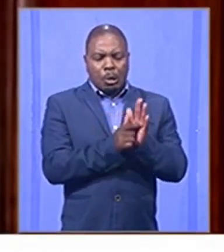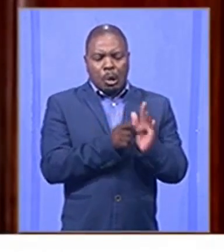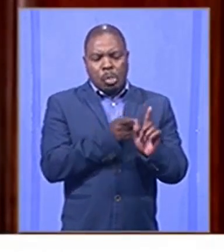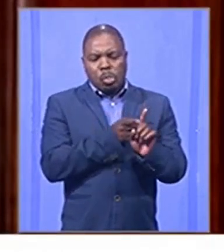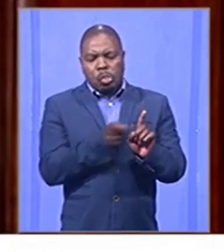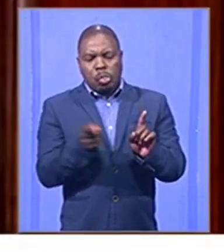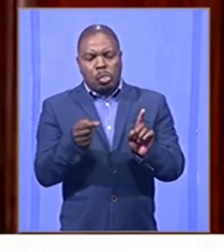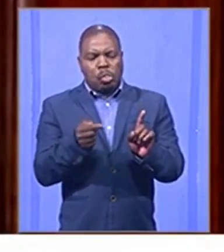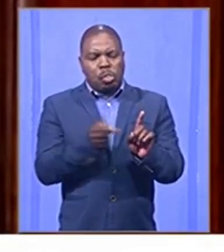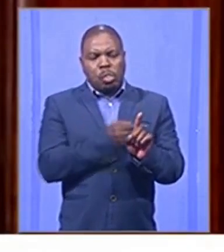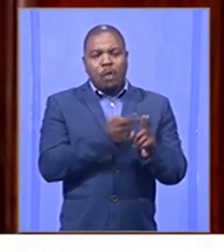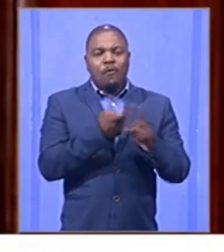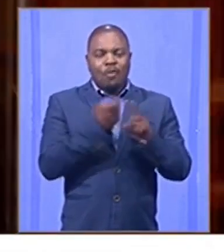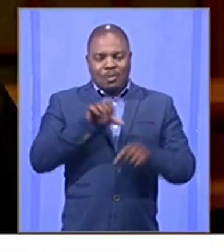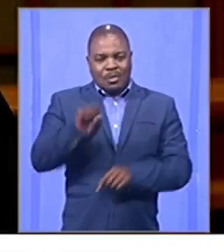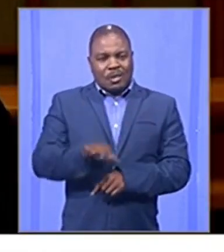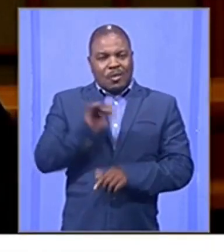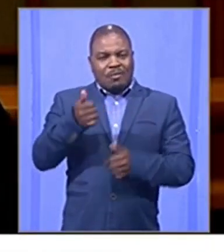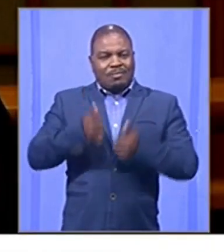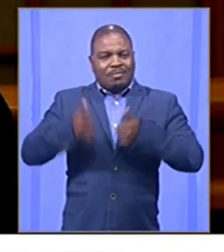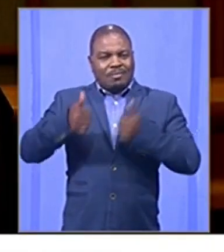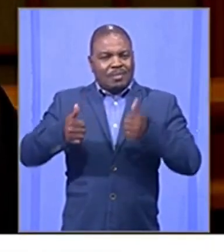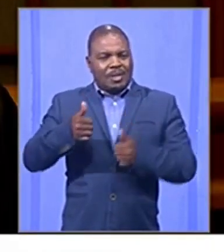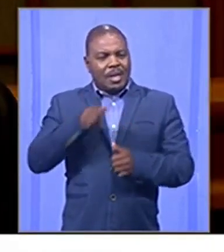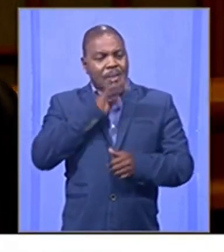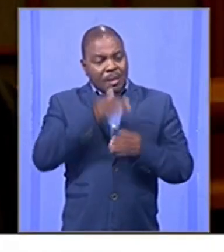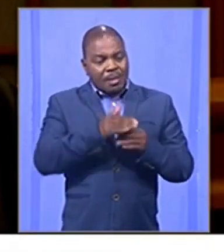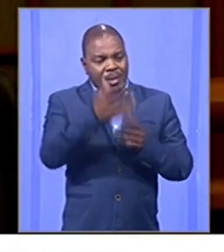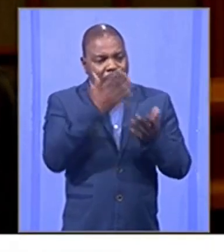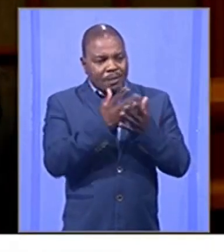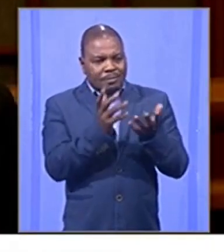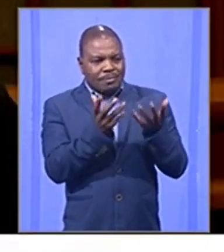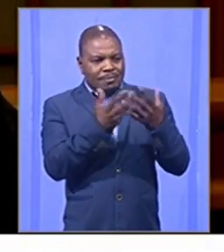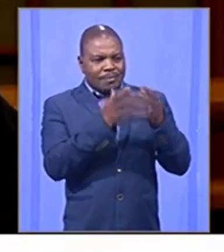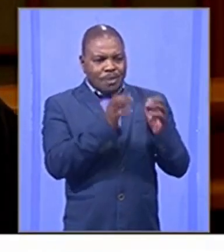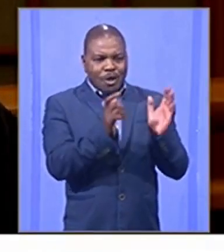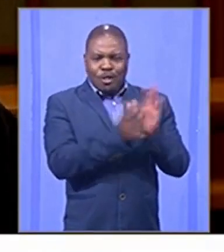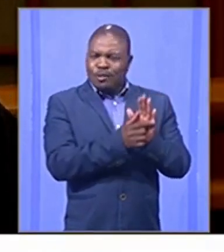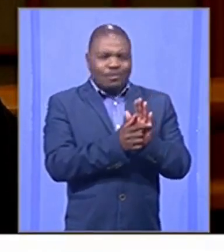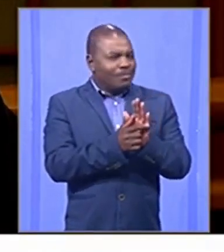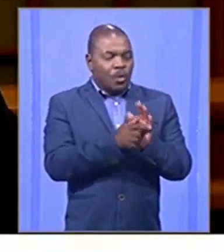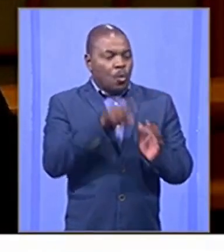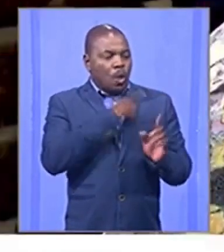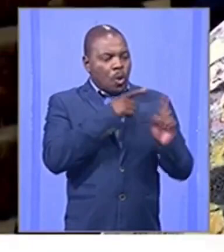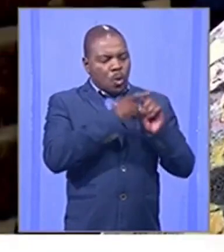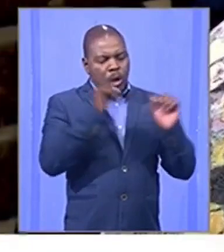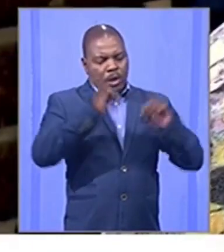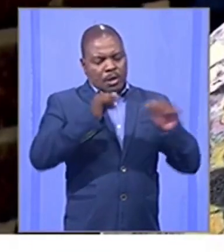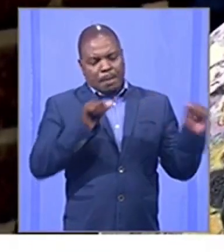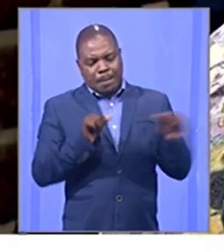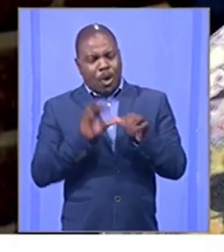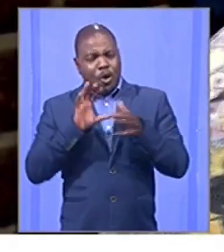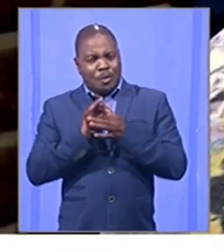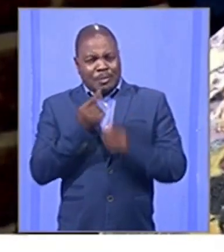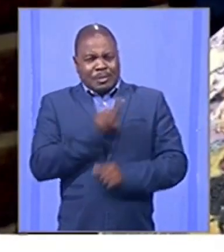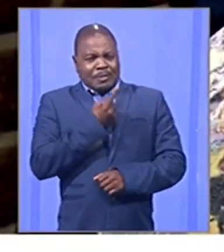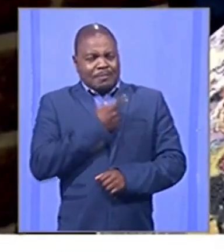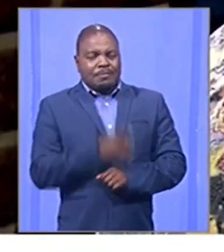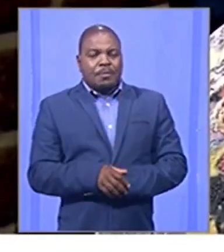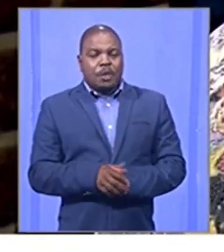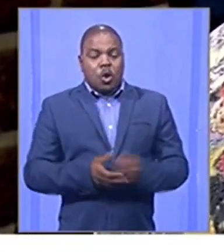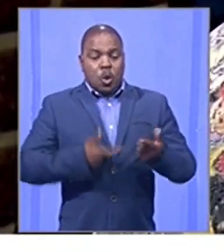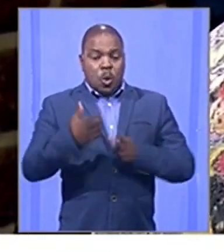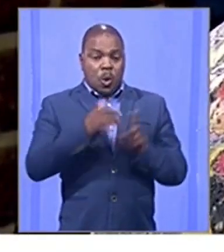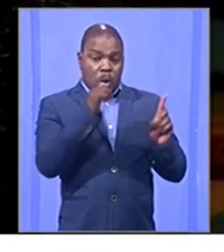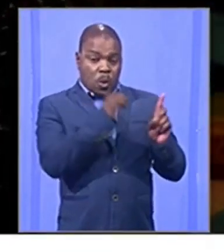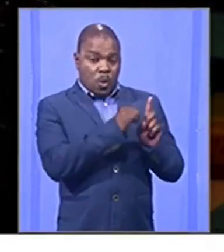batlhankedi ba Afrika Borwa di ka se fetoge go nna mo molaong gonne fela Magudumana a dumetse go boela gae. Mmueledi wa gagwe